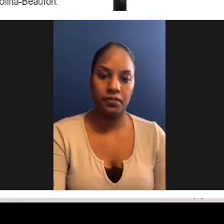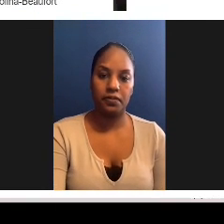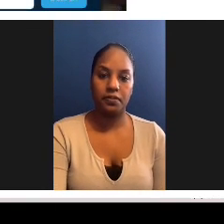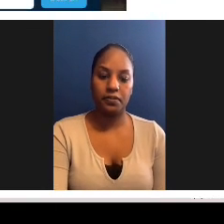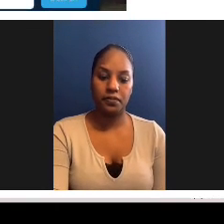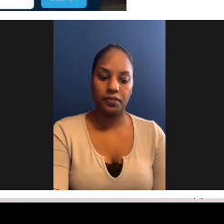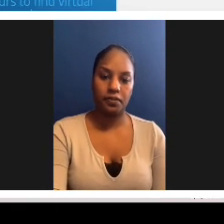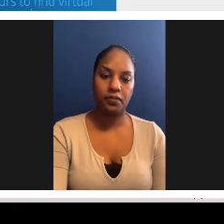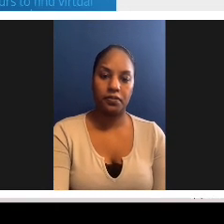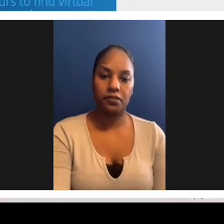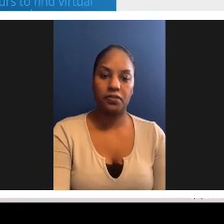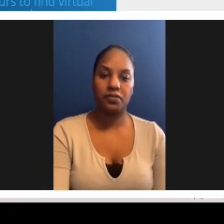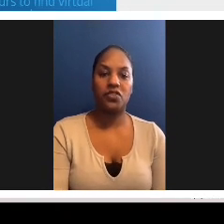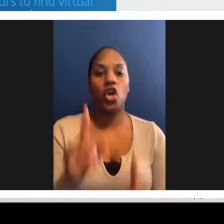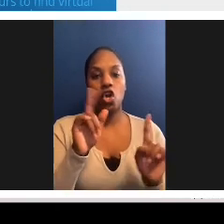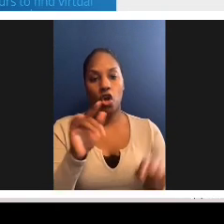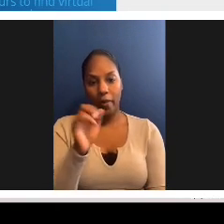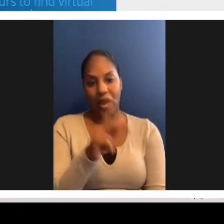and we go back to the Aiken,